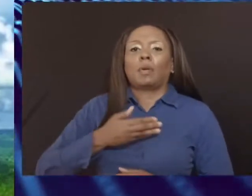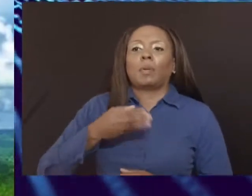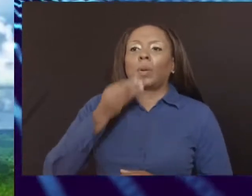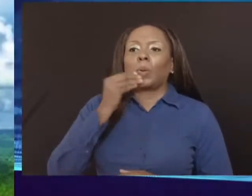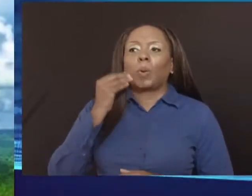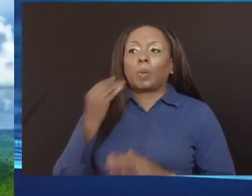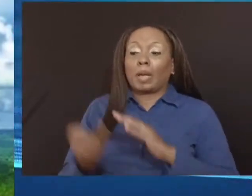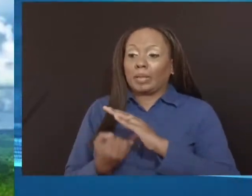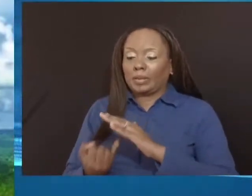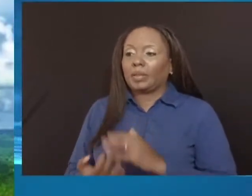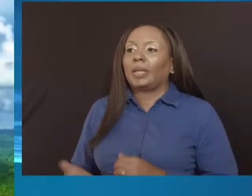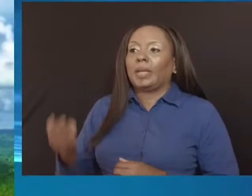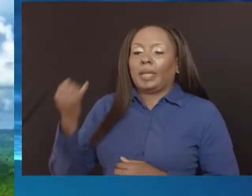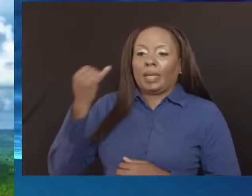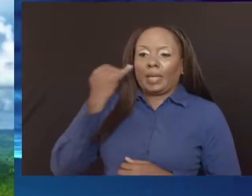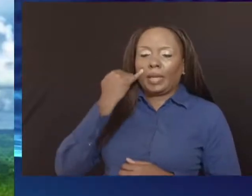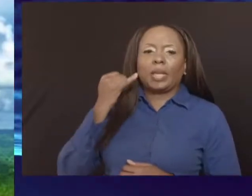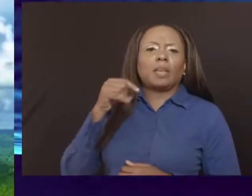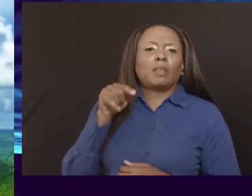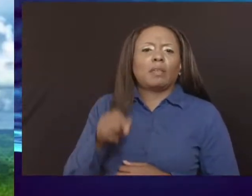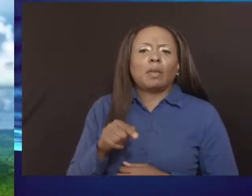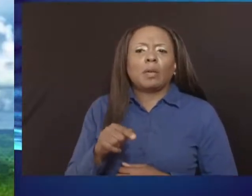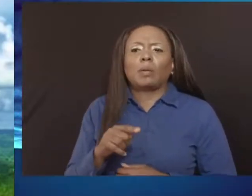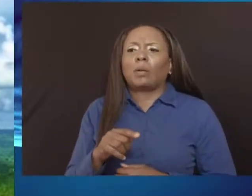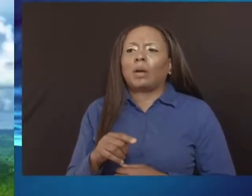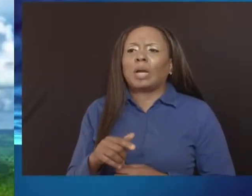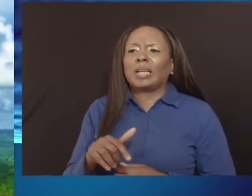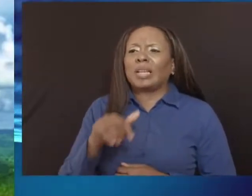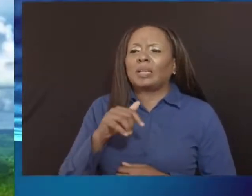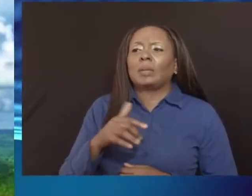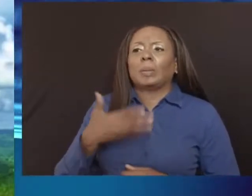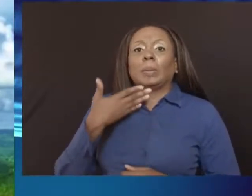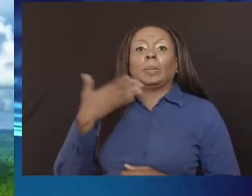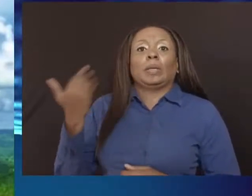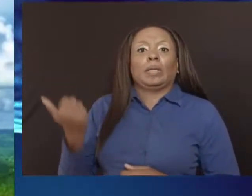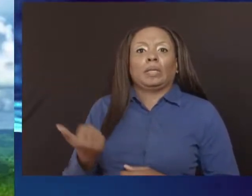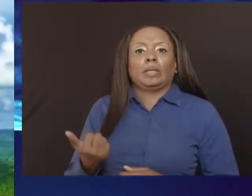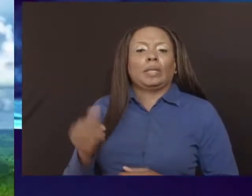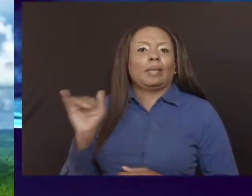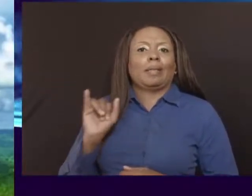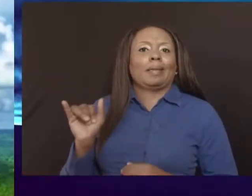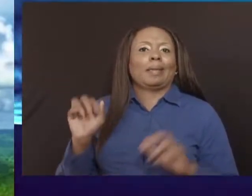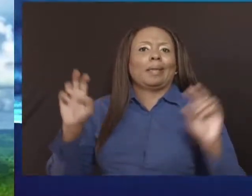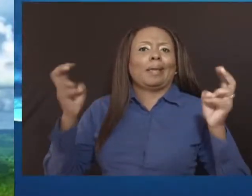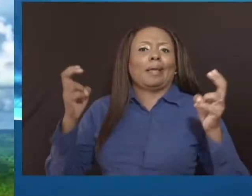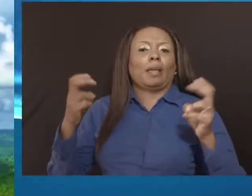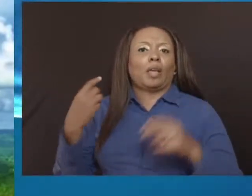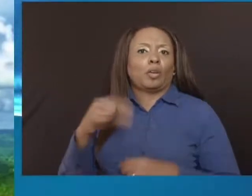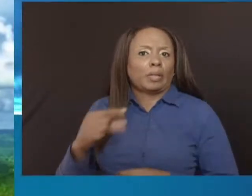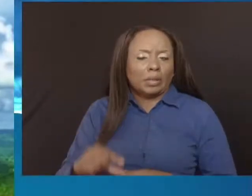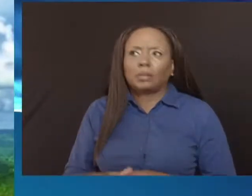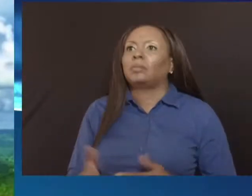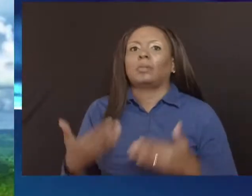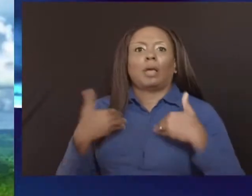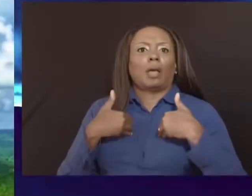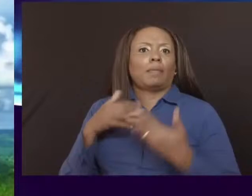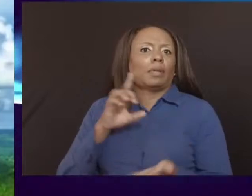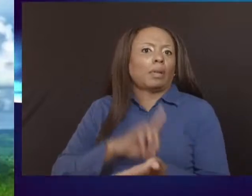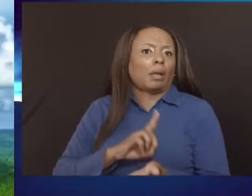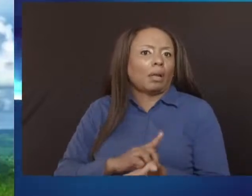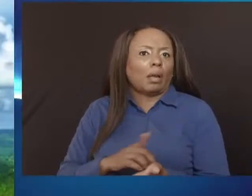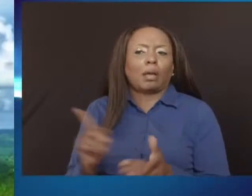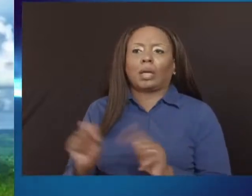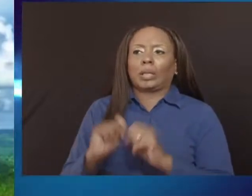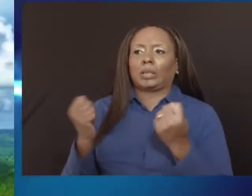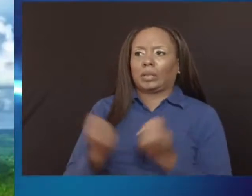If you are green, it's dealt by our home isolation doctors specifically. We have a team of doctors who